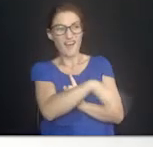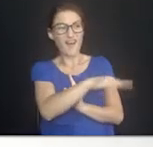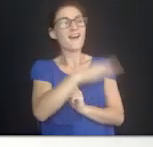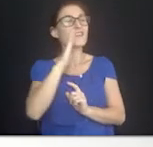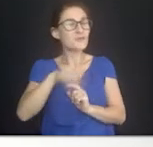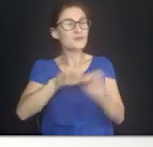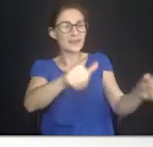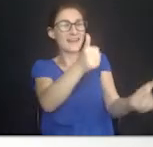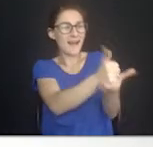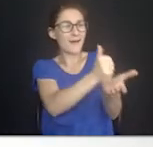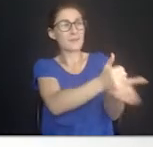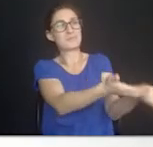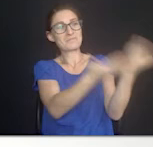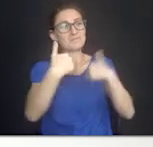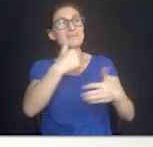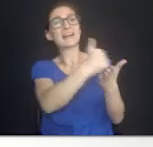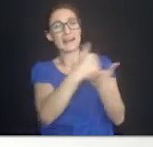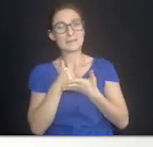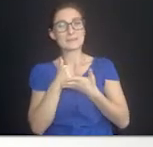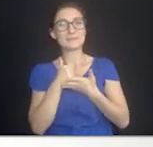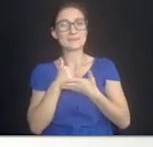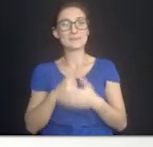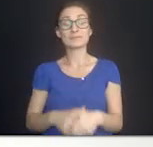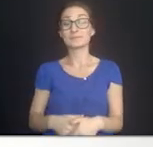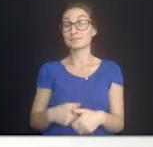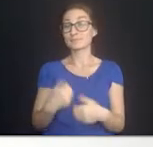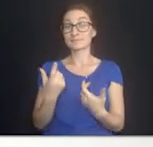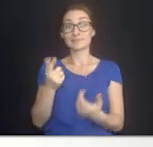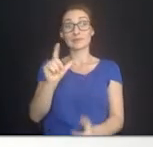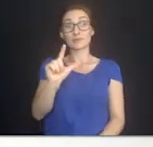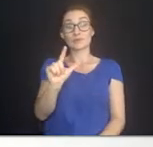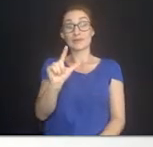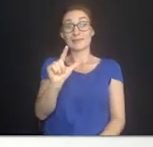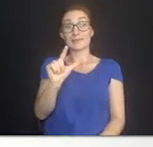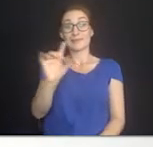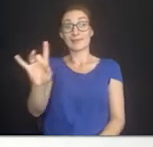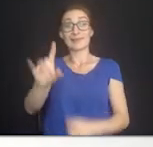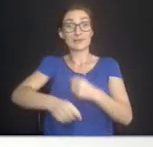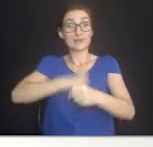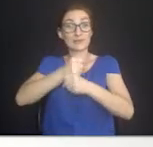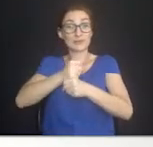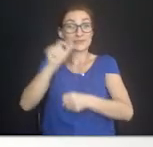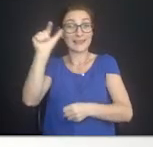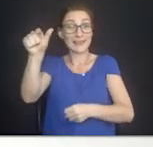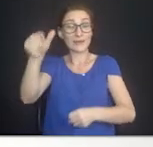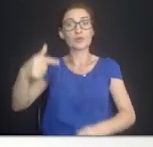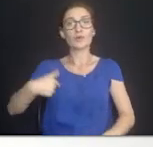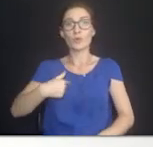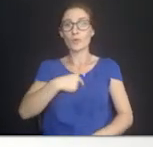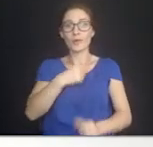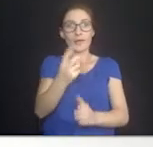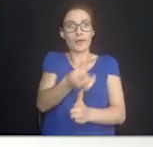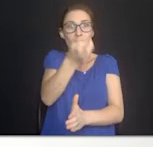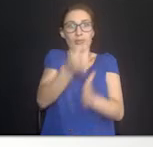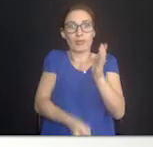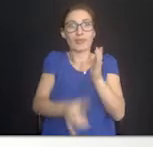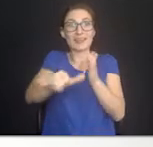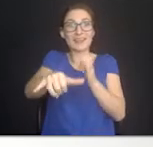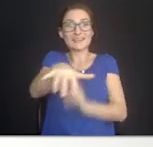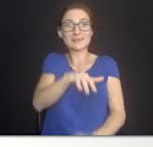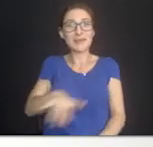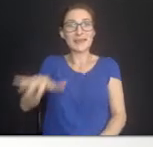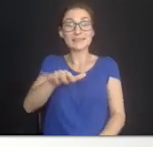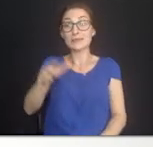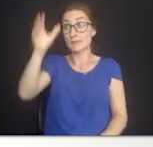figure out all these pieces. And 28 years later, we've been really entrenched in this space. My father's a national expert